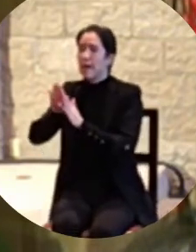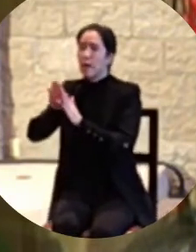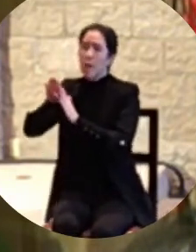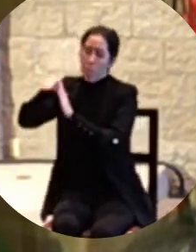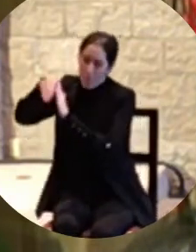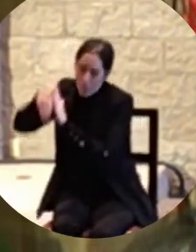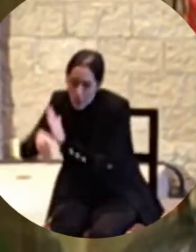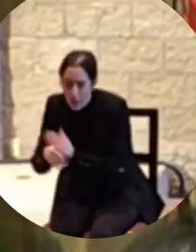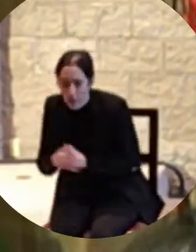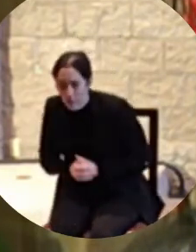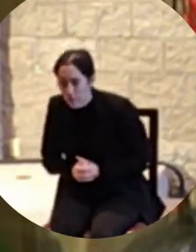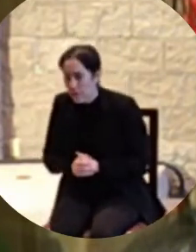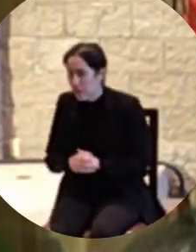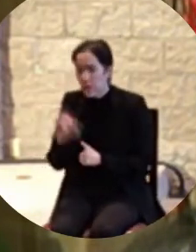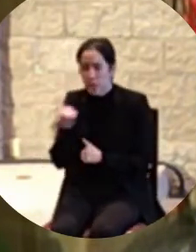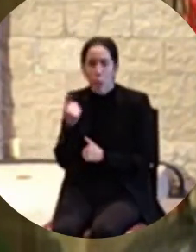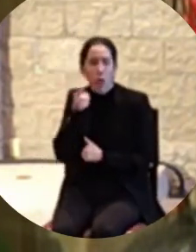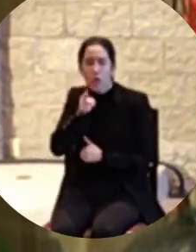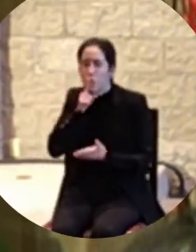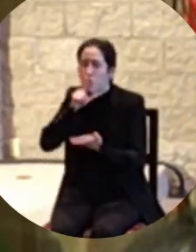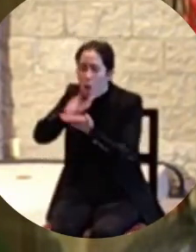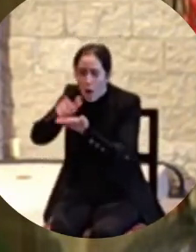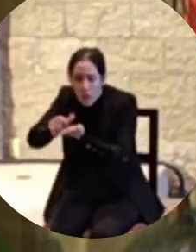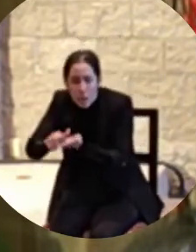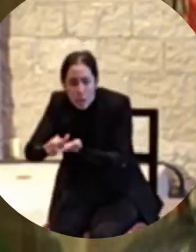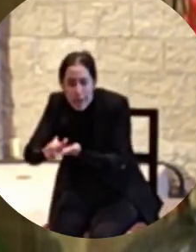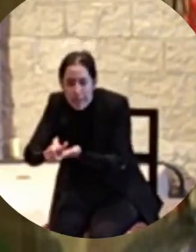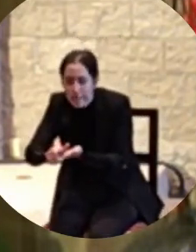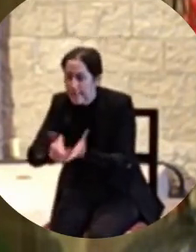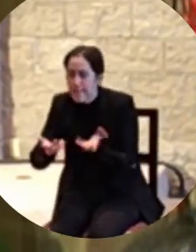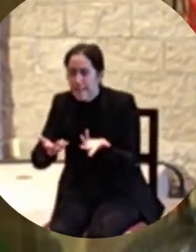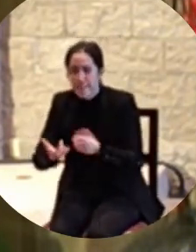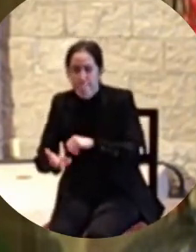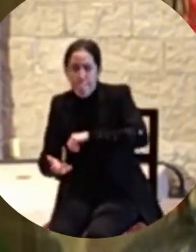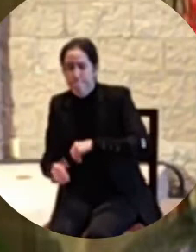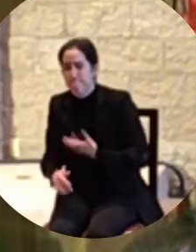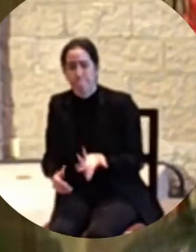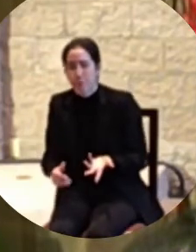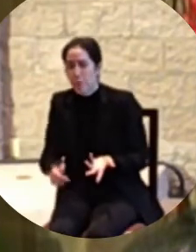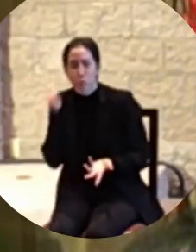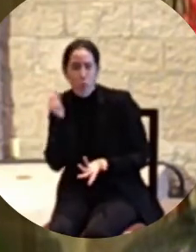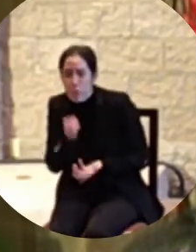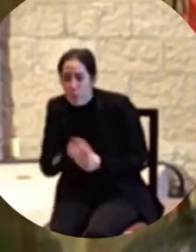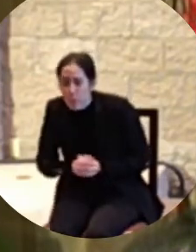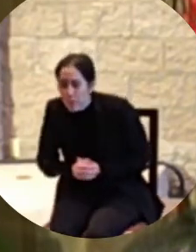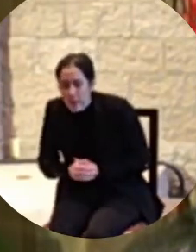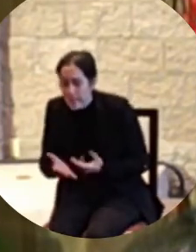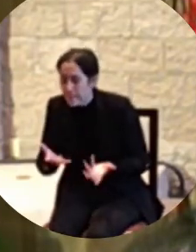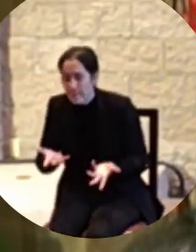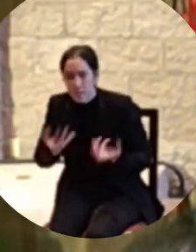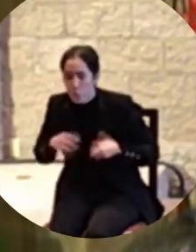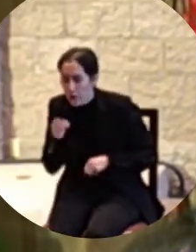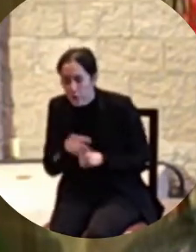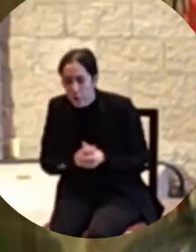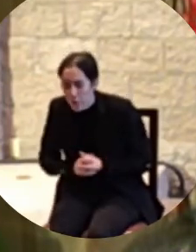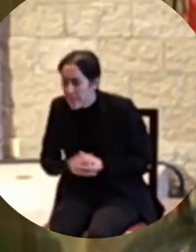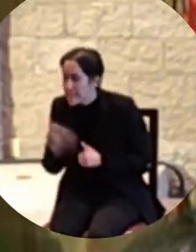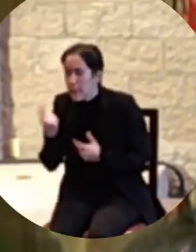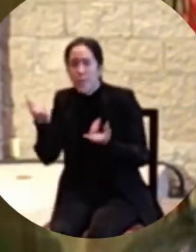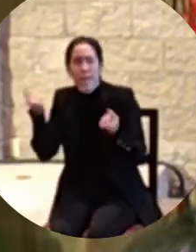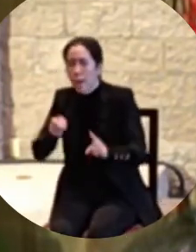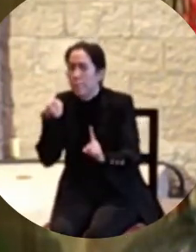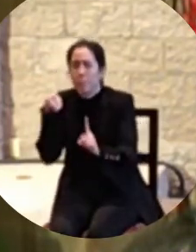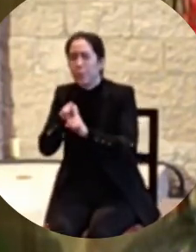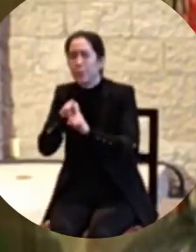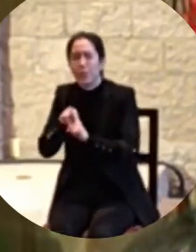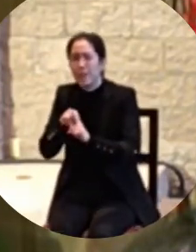alcoholic. Some with whom the fabric of your own life is interwoven dies, and your heart unravels.